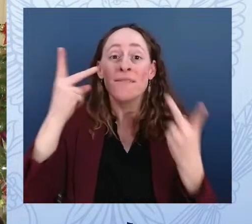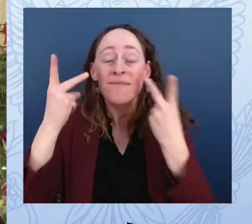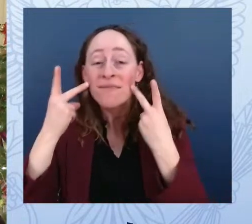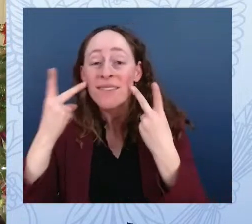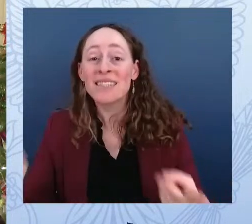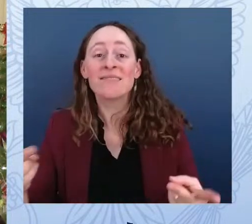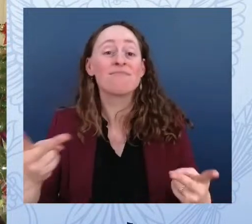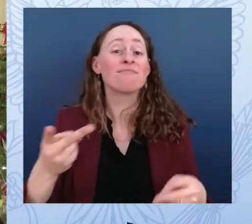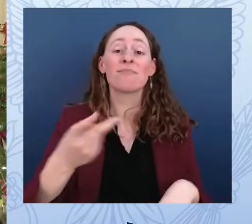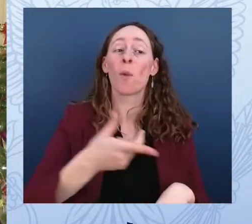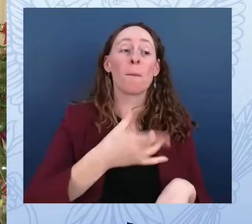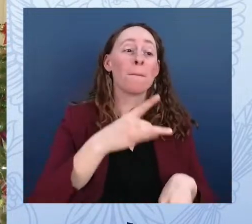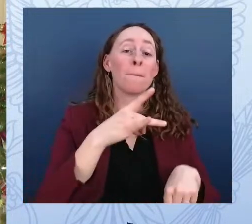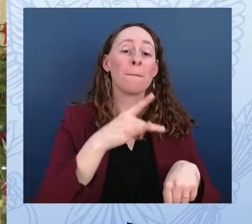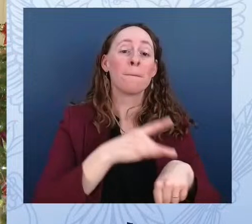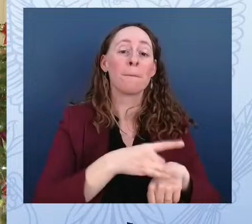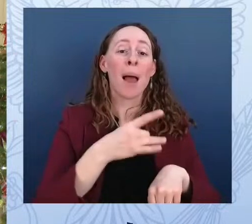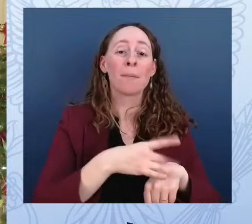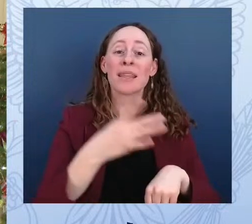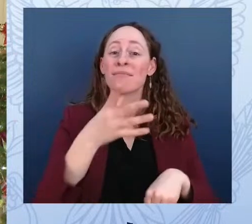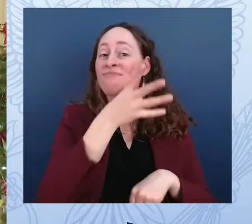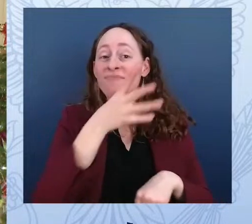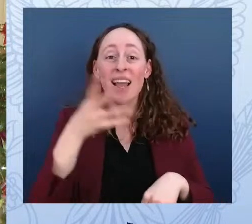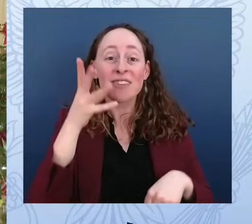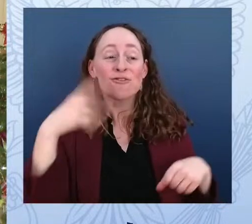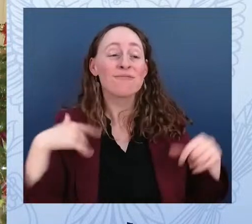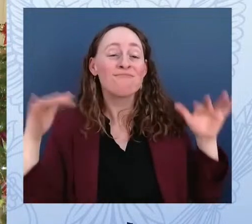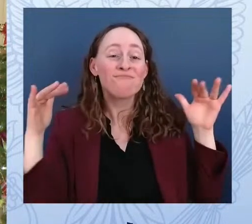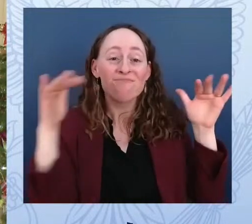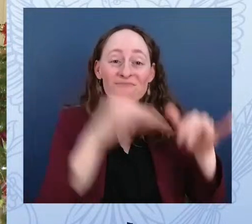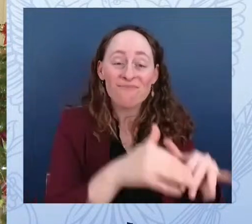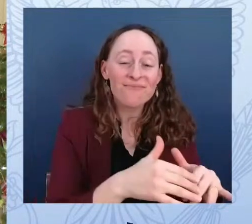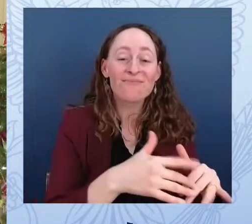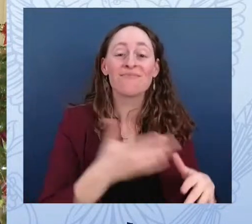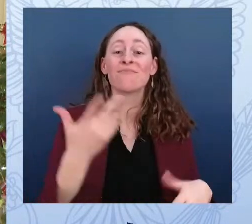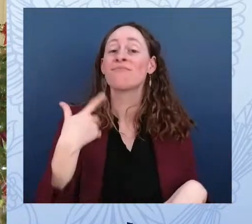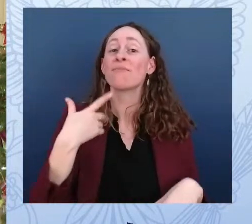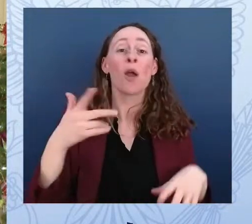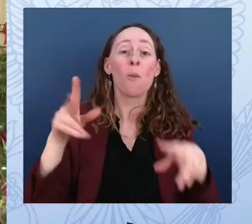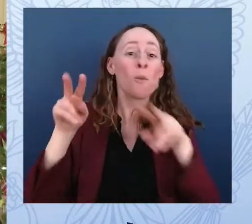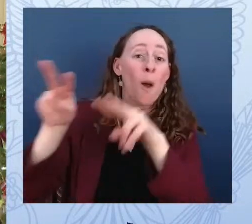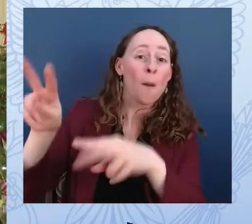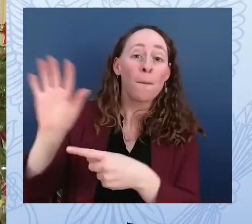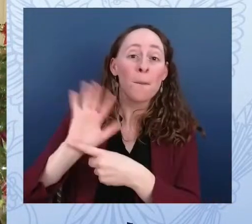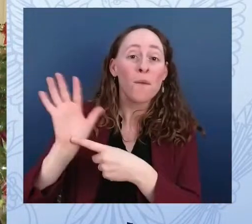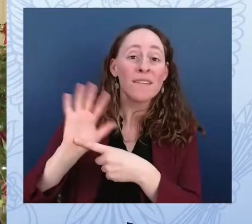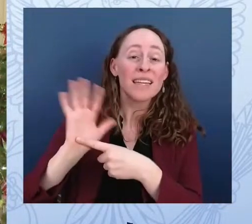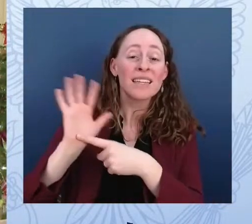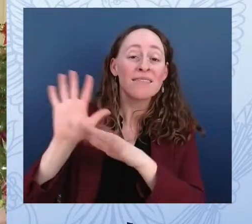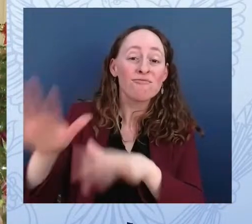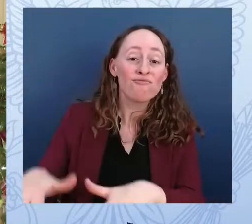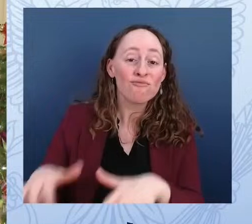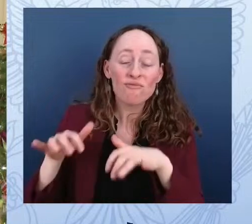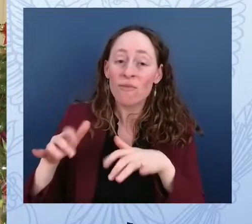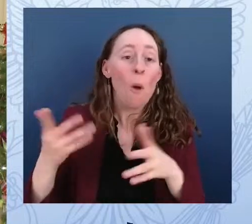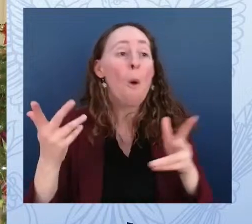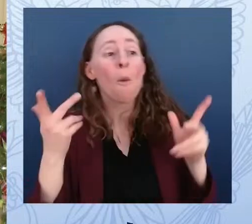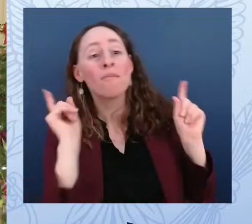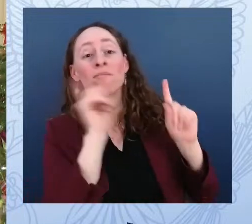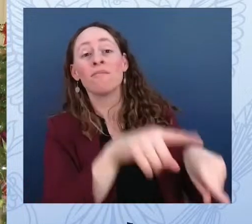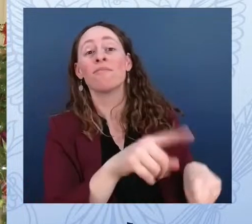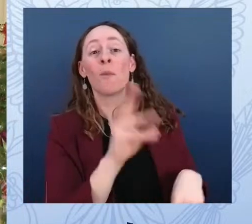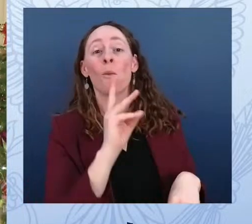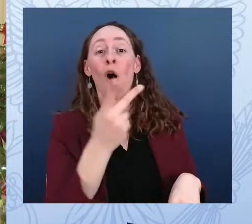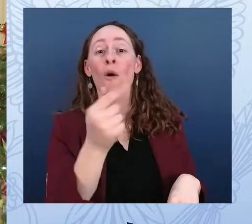and summer family days at the local water park. It's these moments that remind me of the strong sense of community